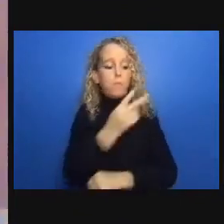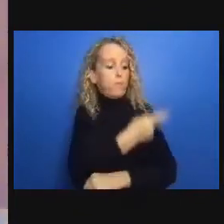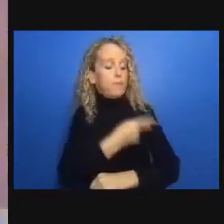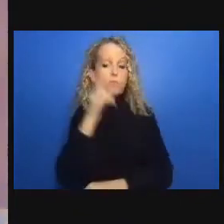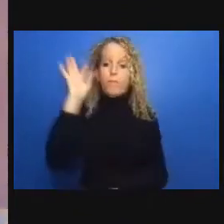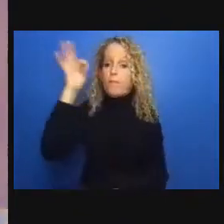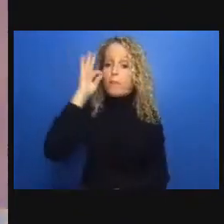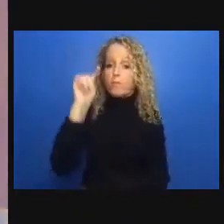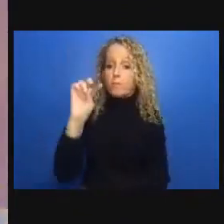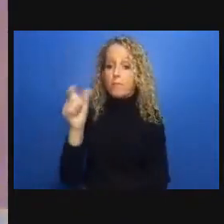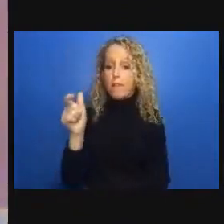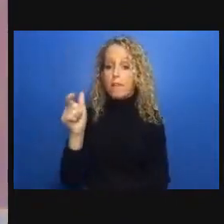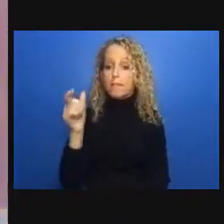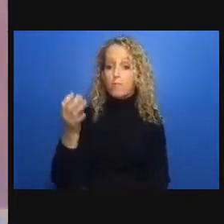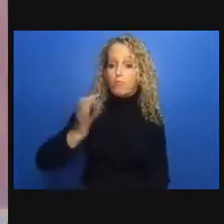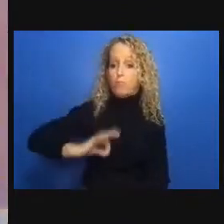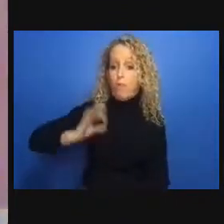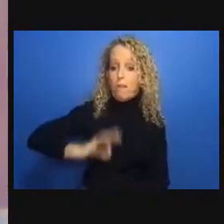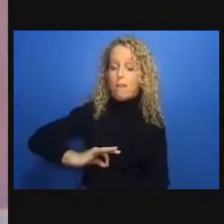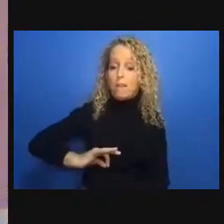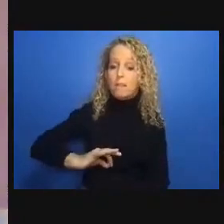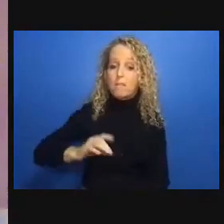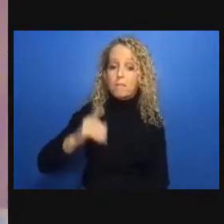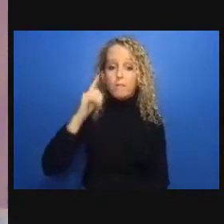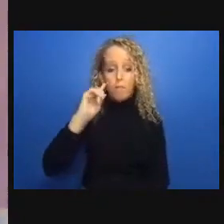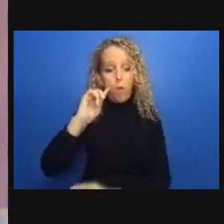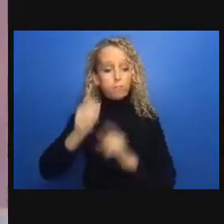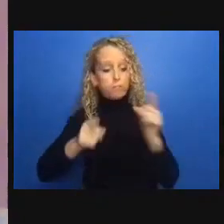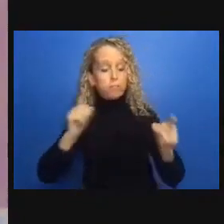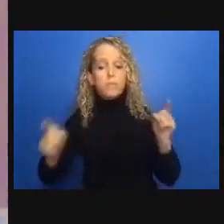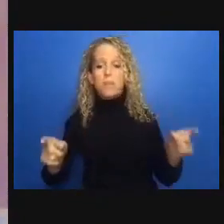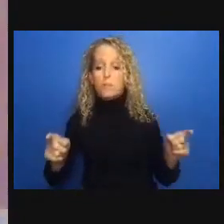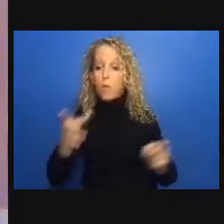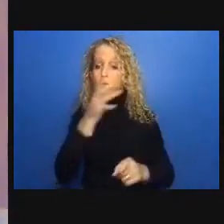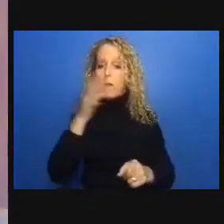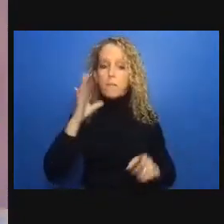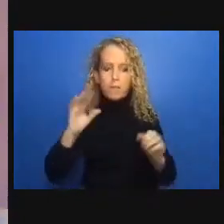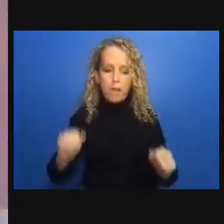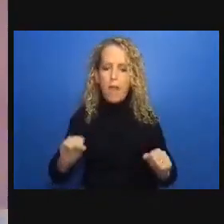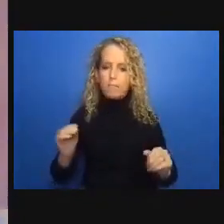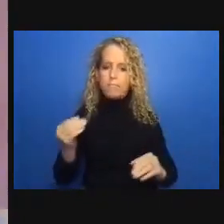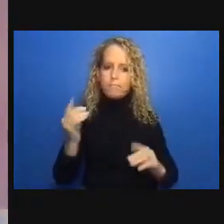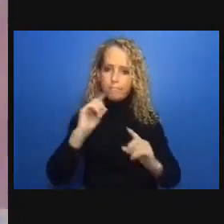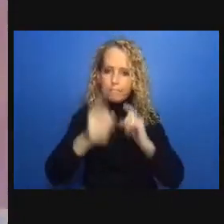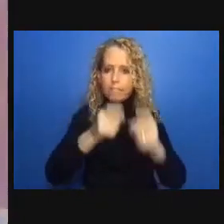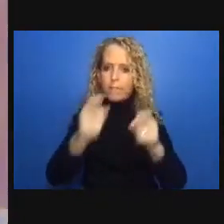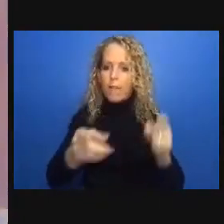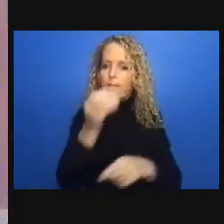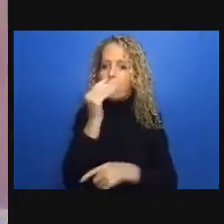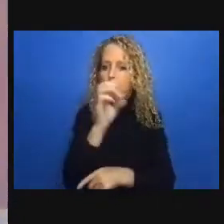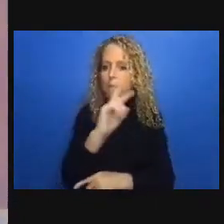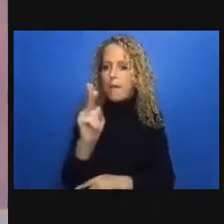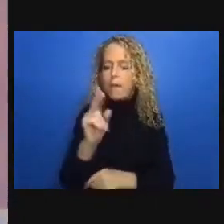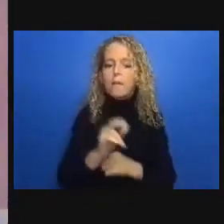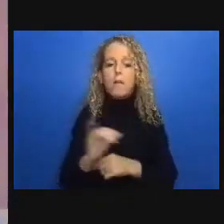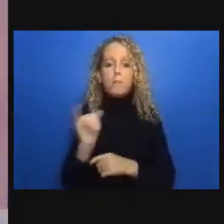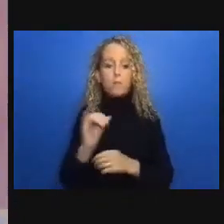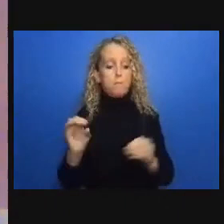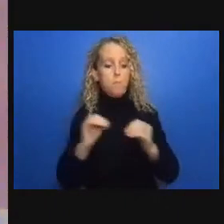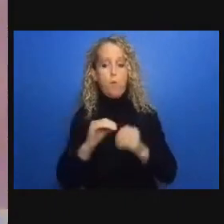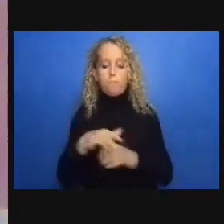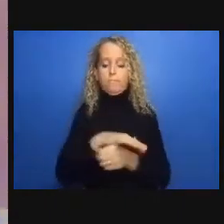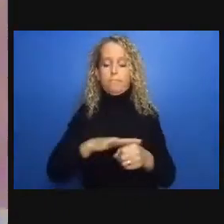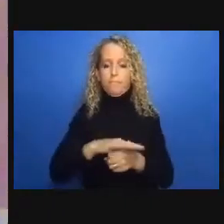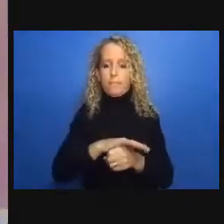could be expanded for farmers to donate produce to local food banks. And we could incentivize more local institutional buying,